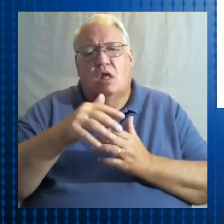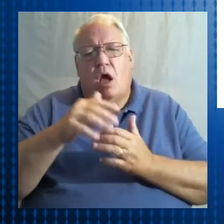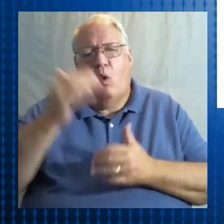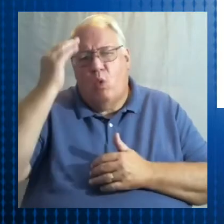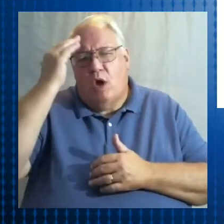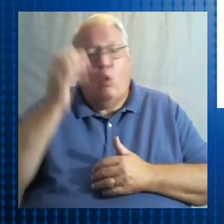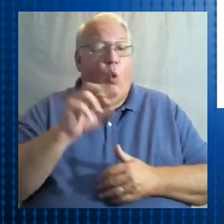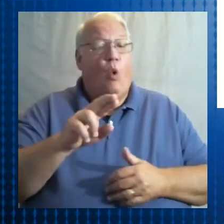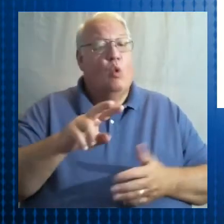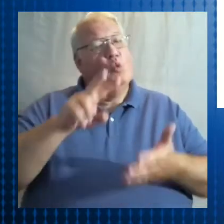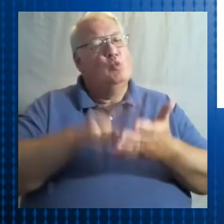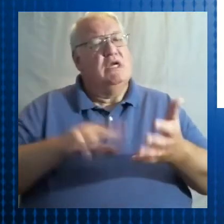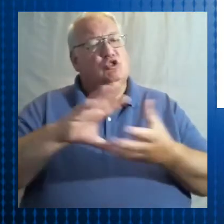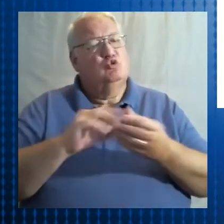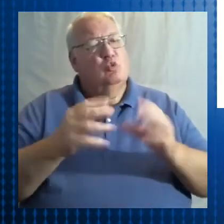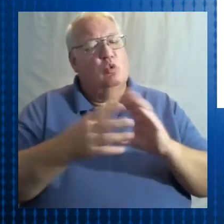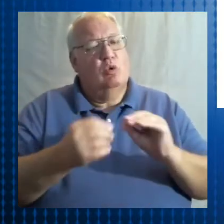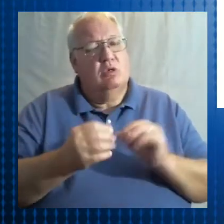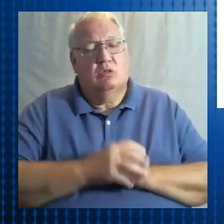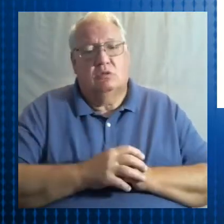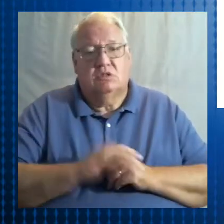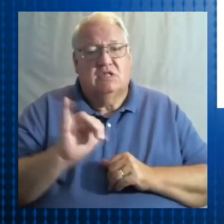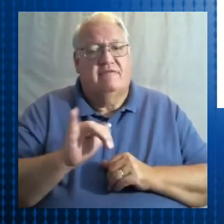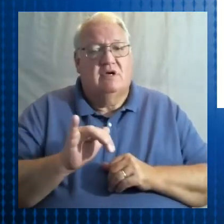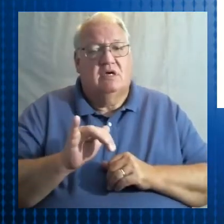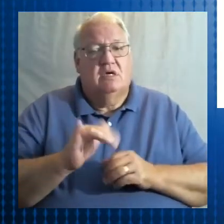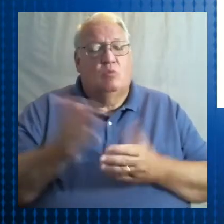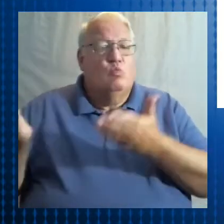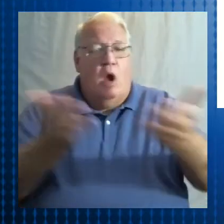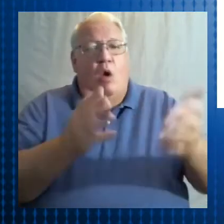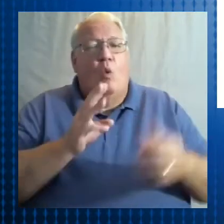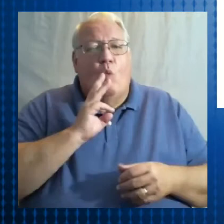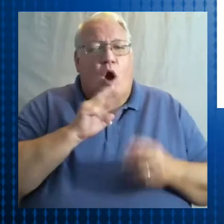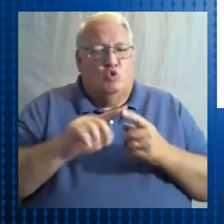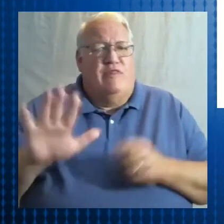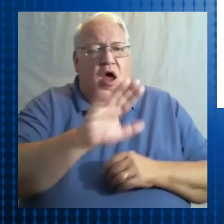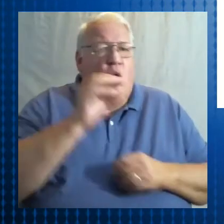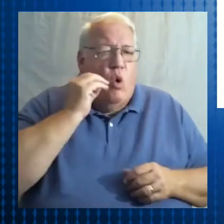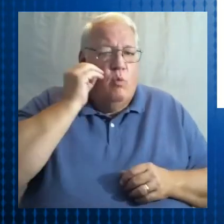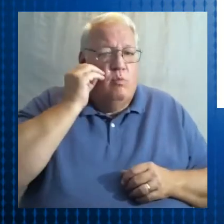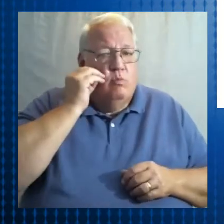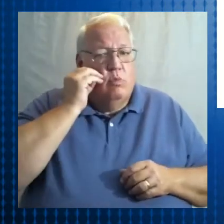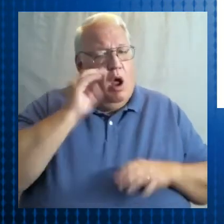story. She has also delivered water and food to students' homes on her own time.